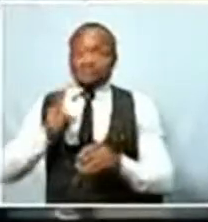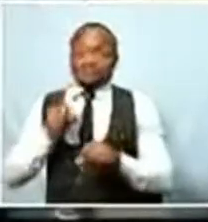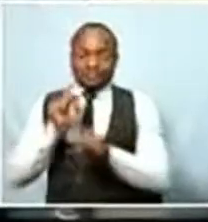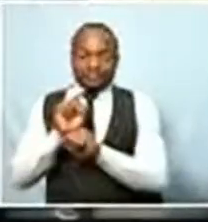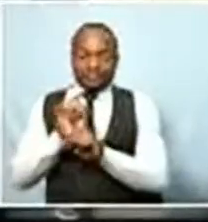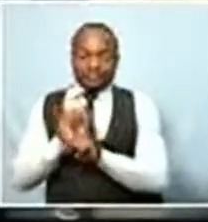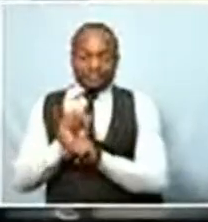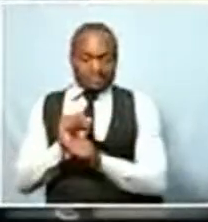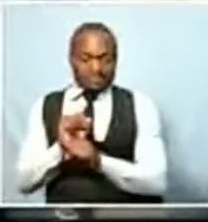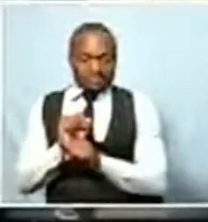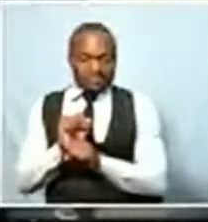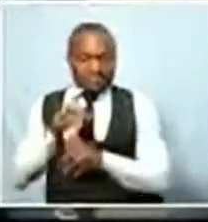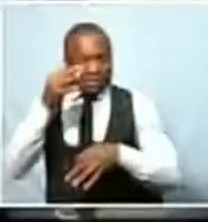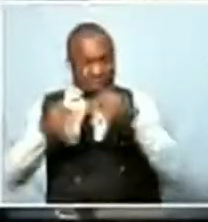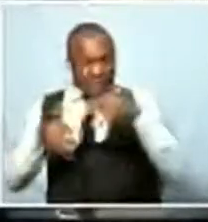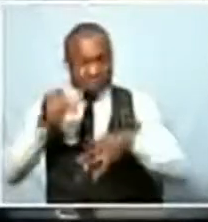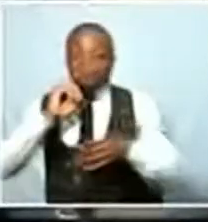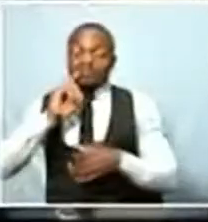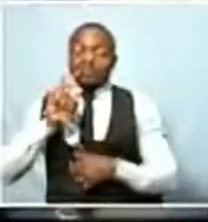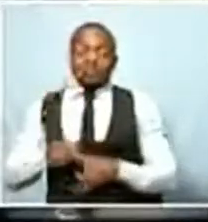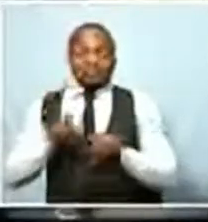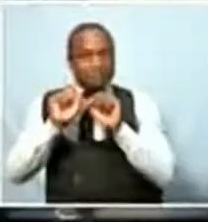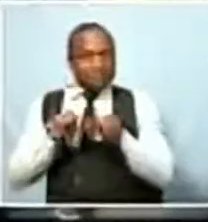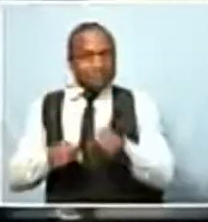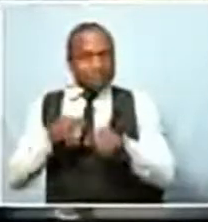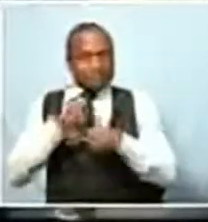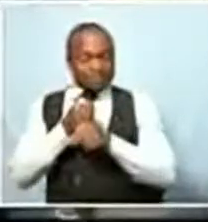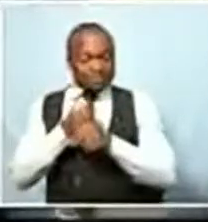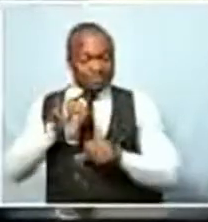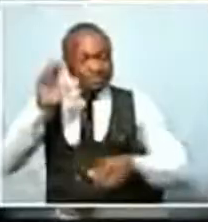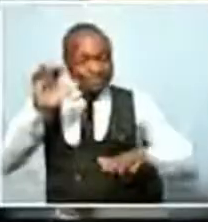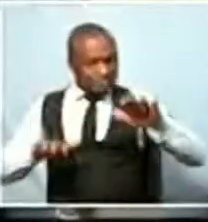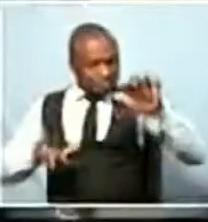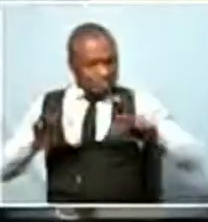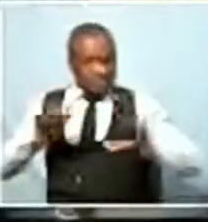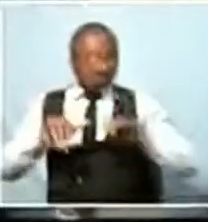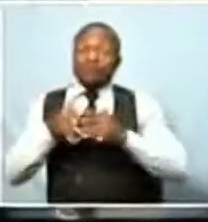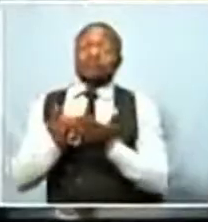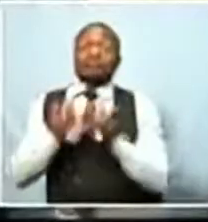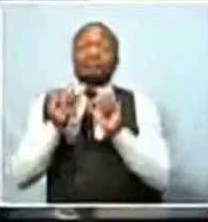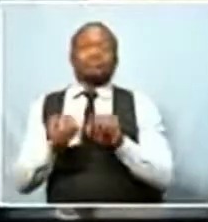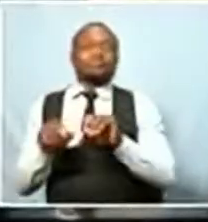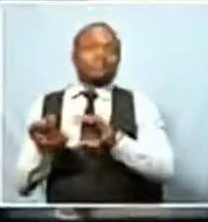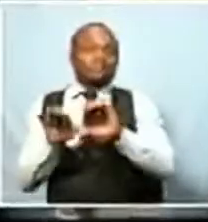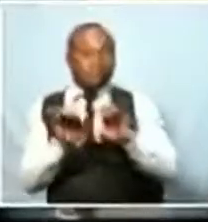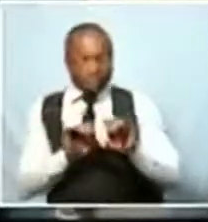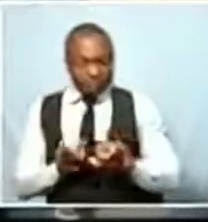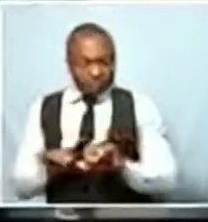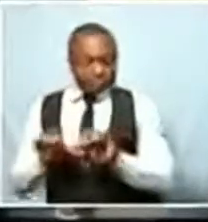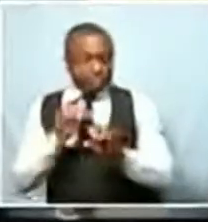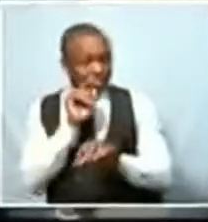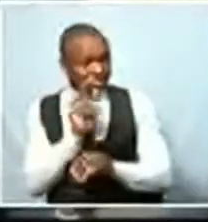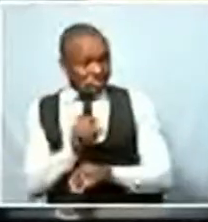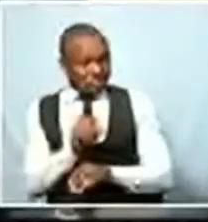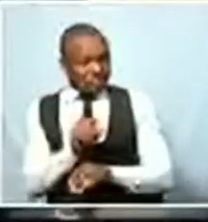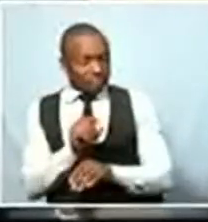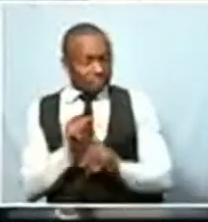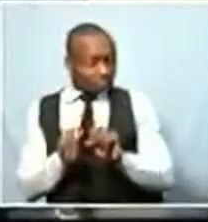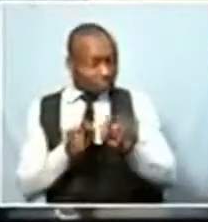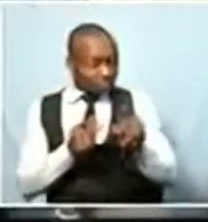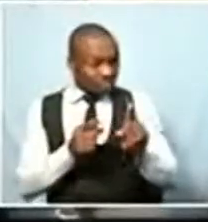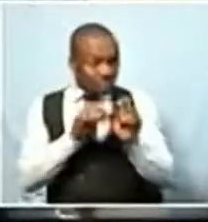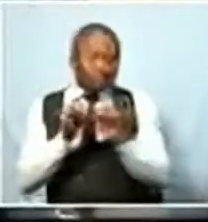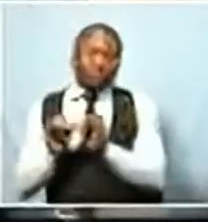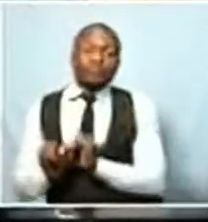this. So if you have to strike a balance, how would you do? Do you go to implement